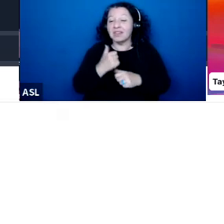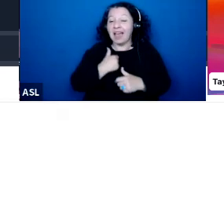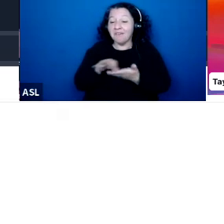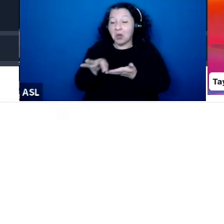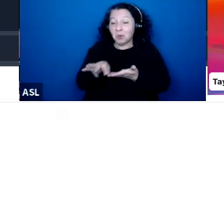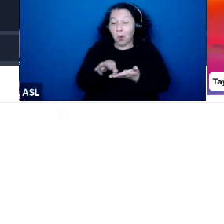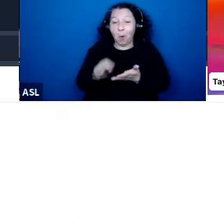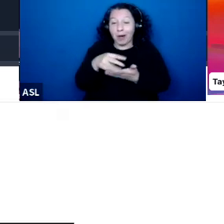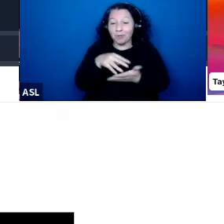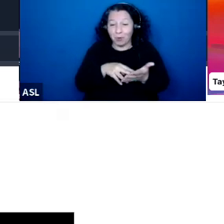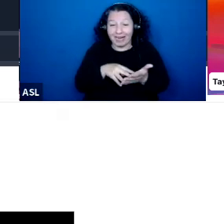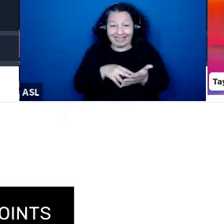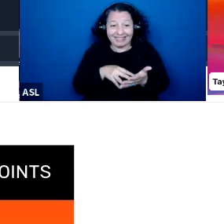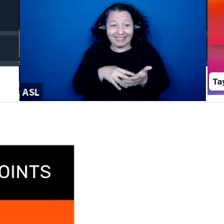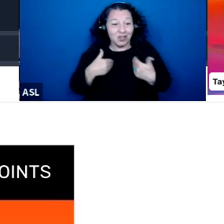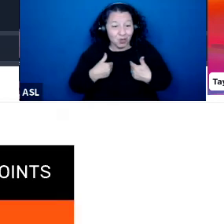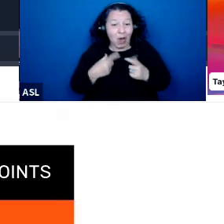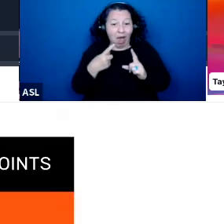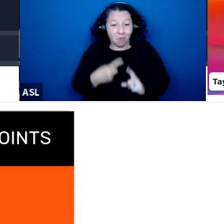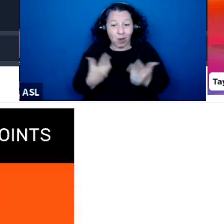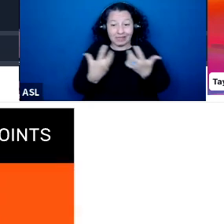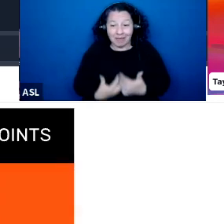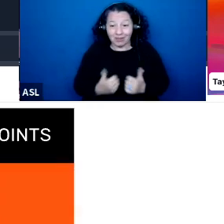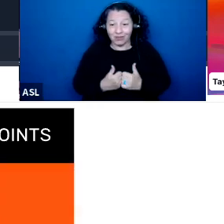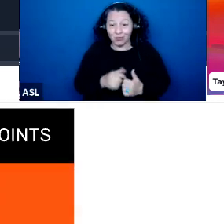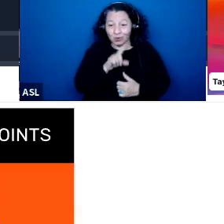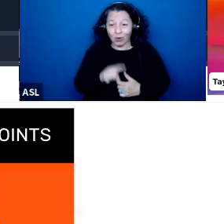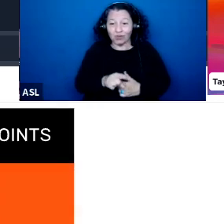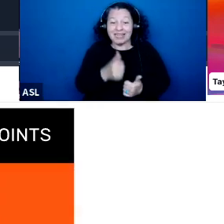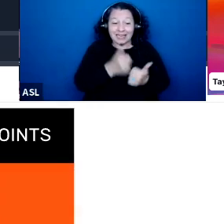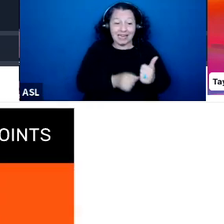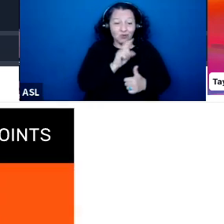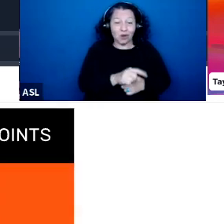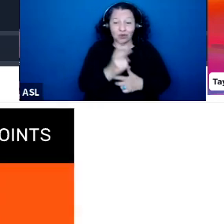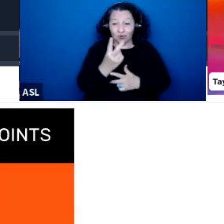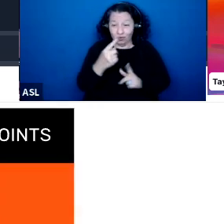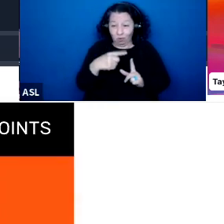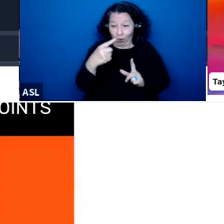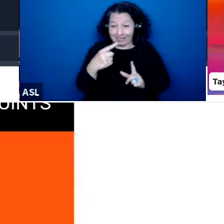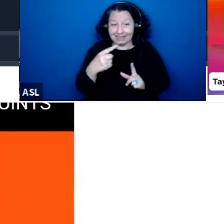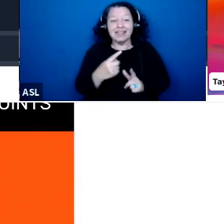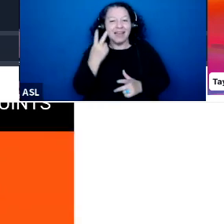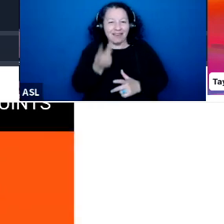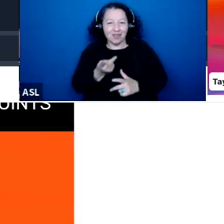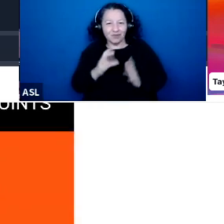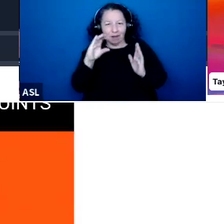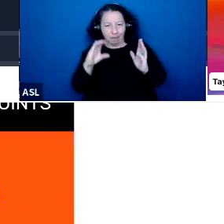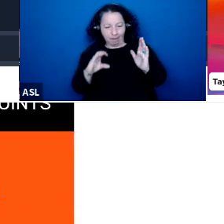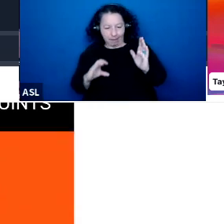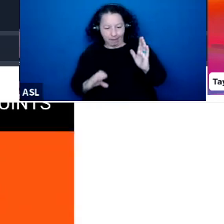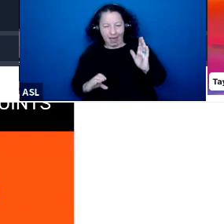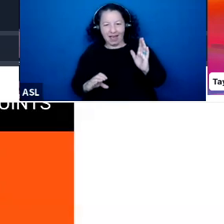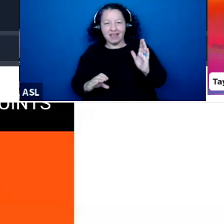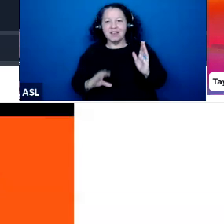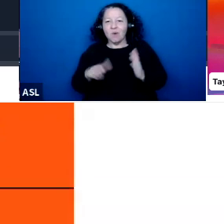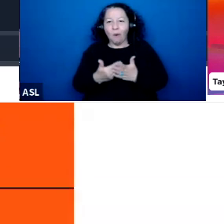you'll actually have points, right, corresponding with questions. So each question is 2 points. And you'll see here it breaks down with all of